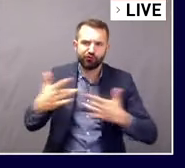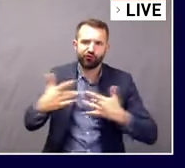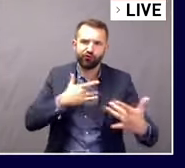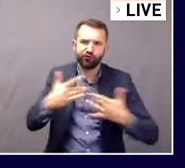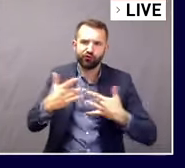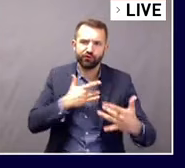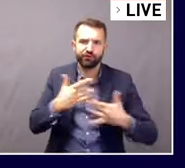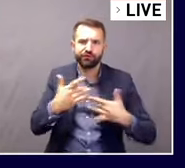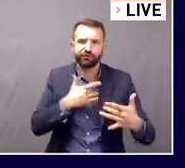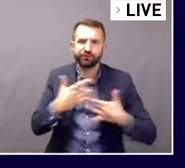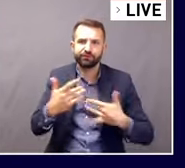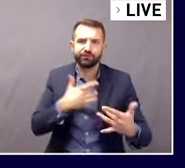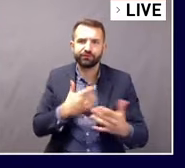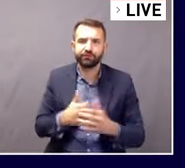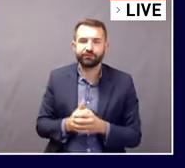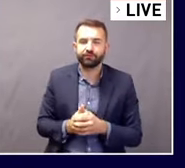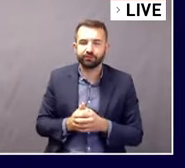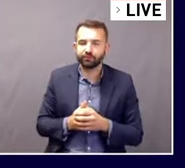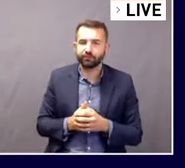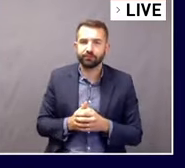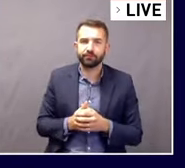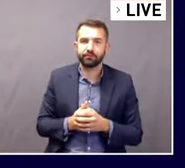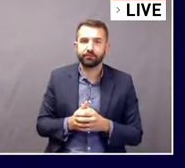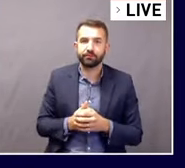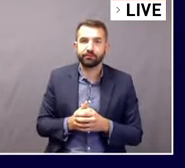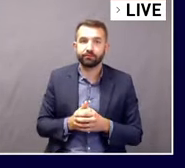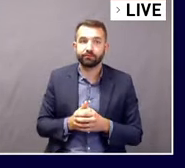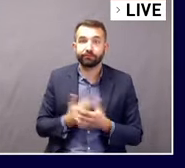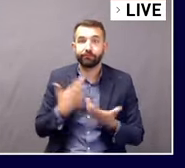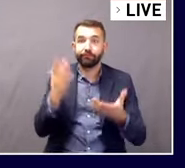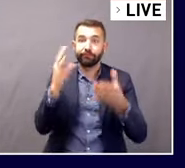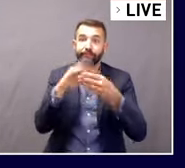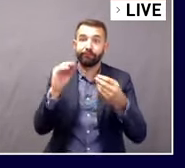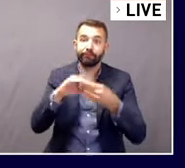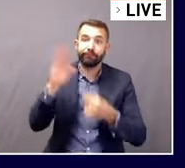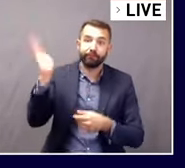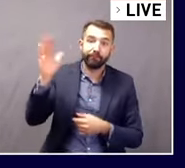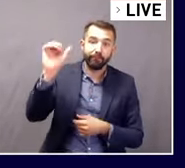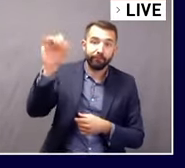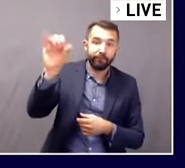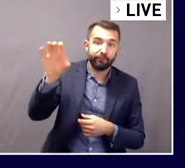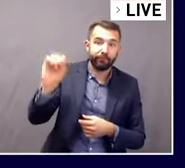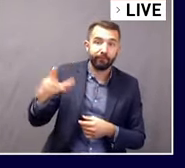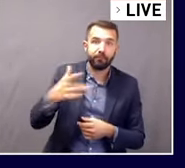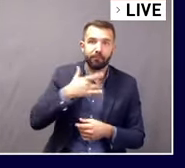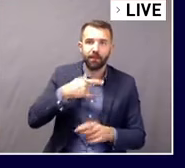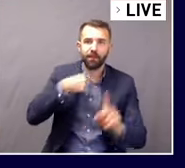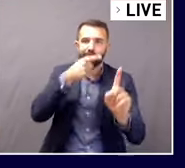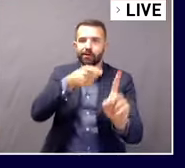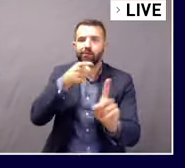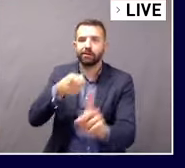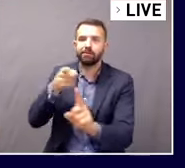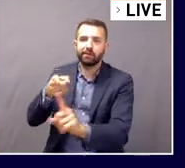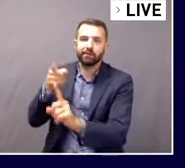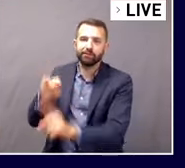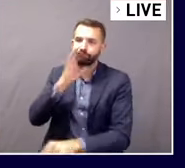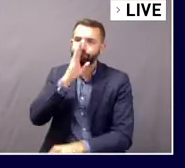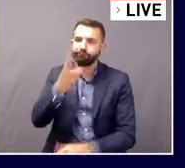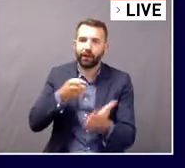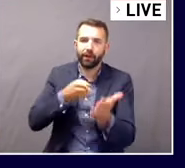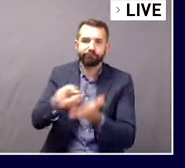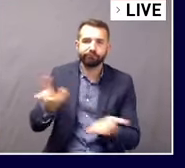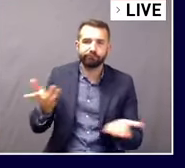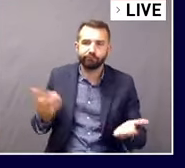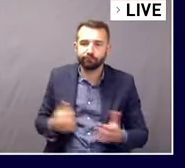media briefings, I have always endeavored to be straight to the point and not sugarcoat where